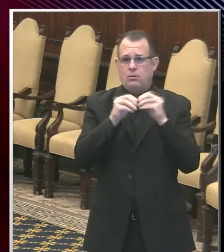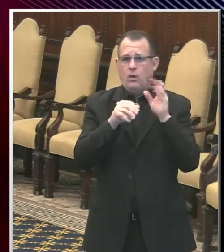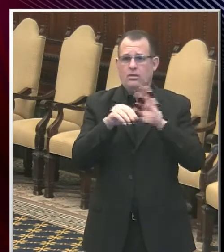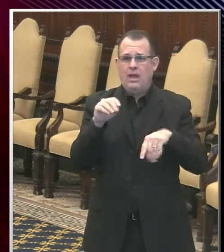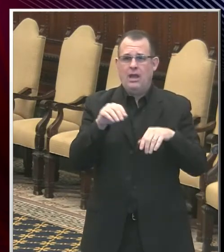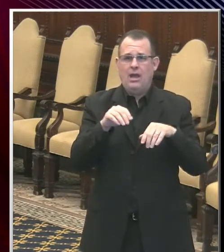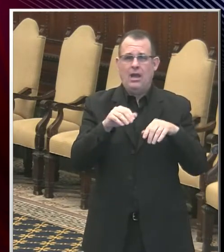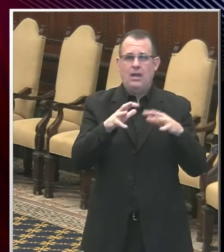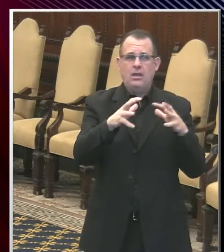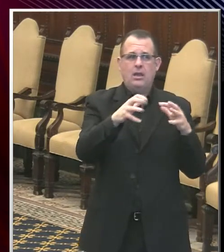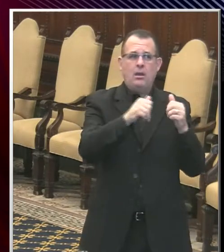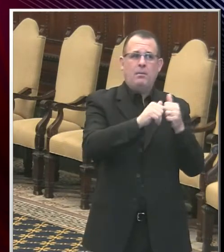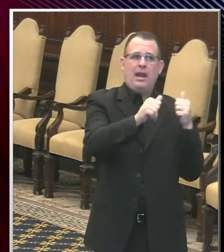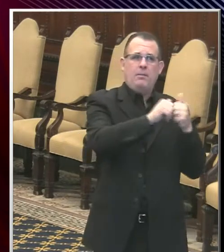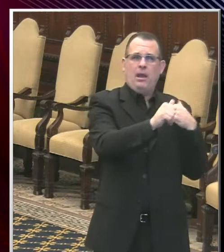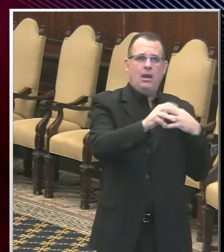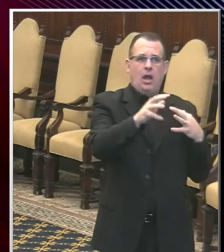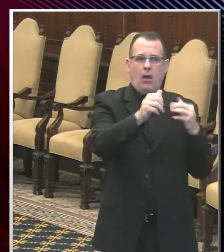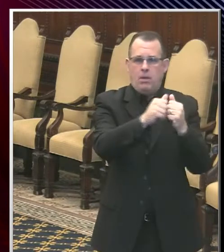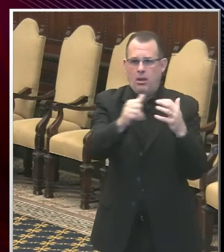some of it is the overall increase.